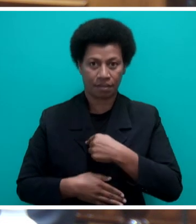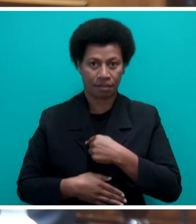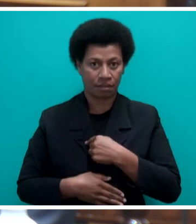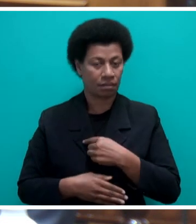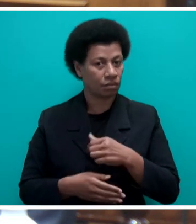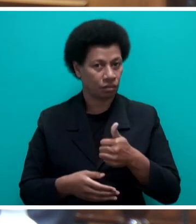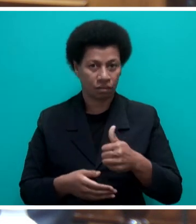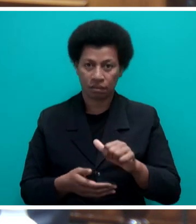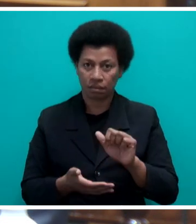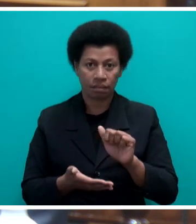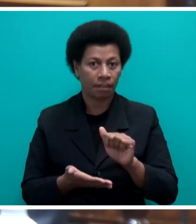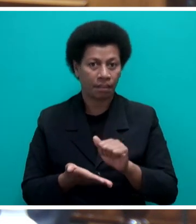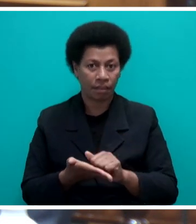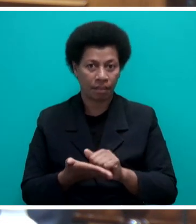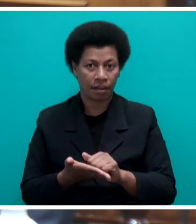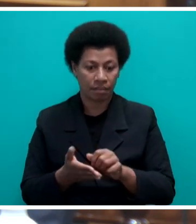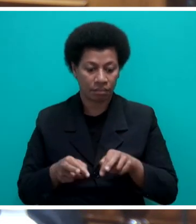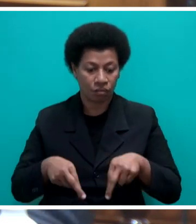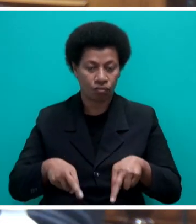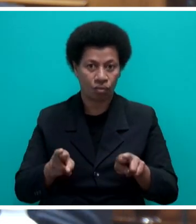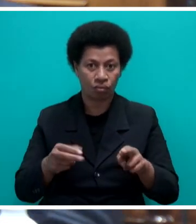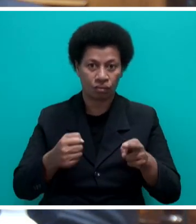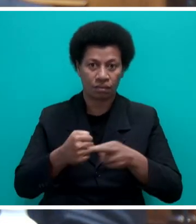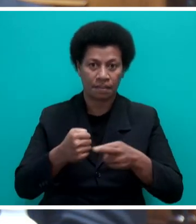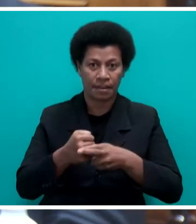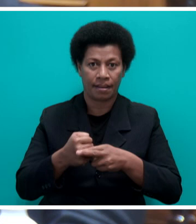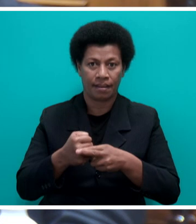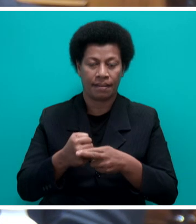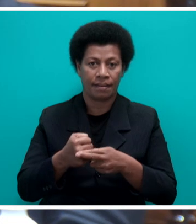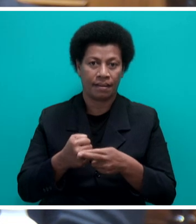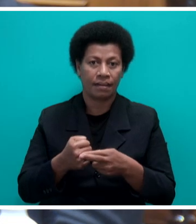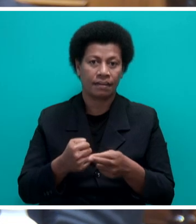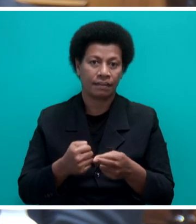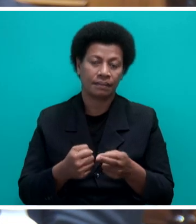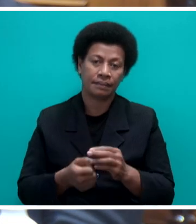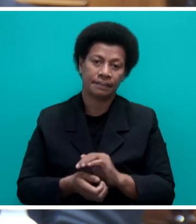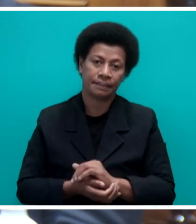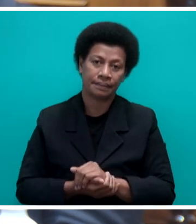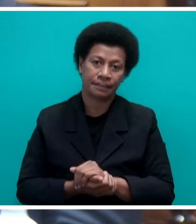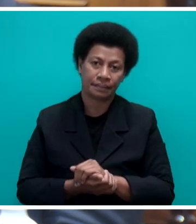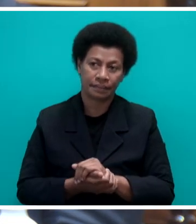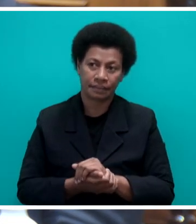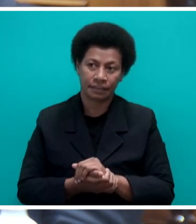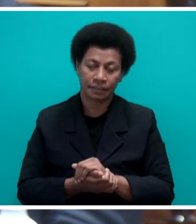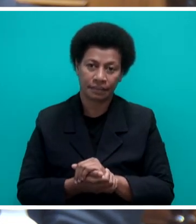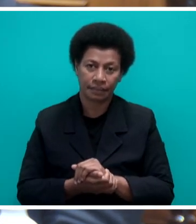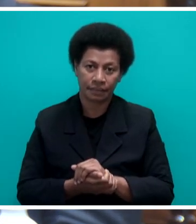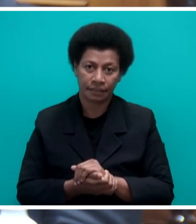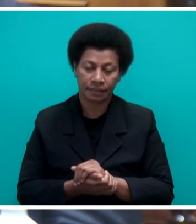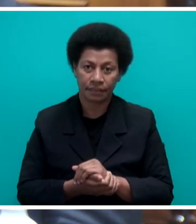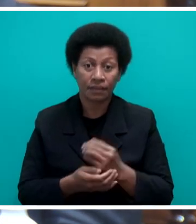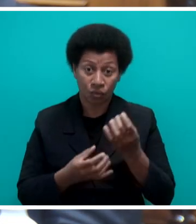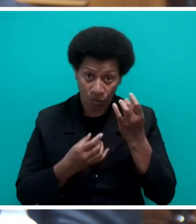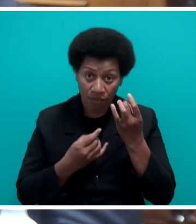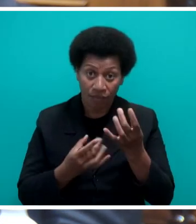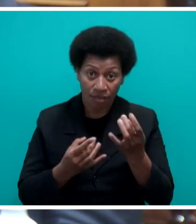delivering effective results in the maintenance of cane access roads. Madam Speaker, to add on, I must also inform this House that we have